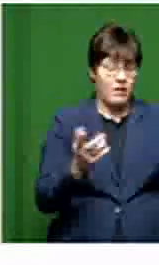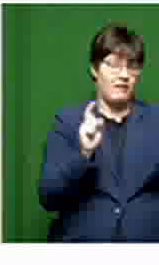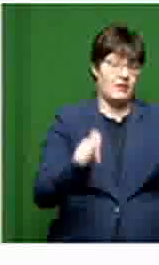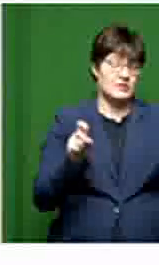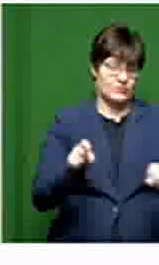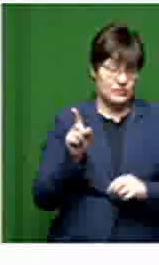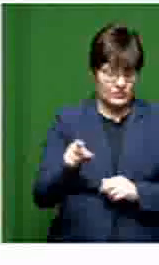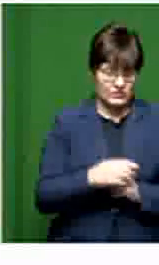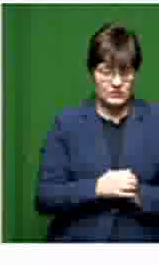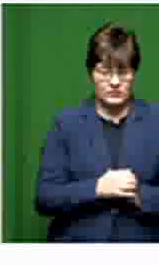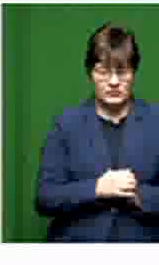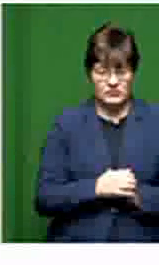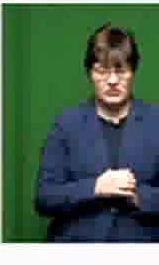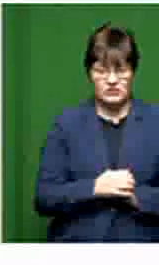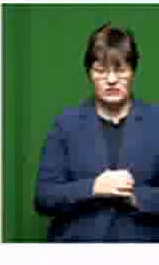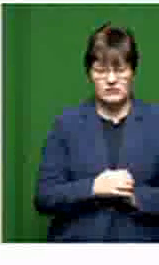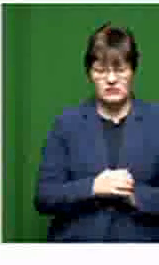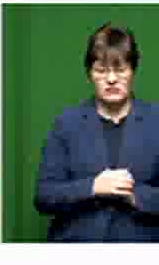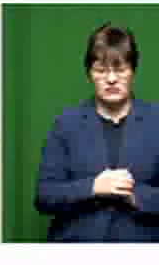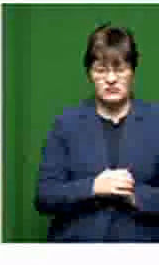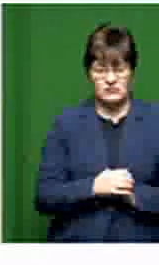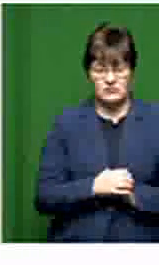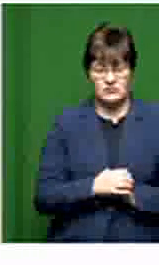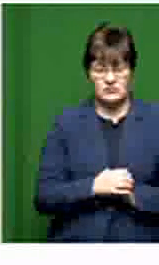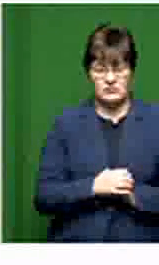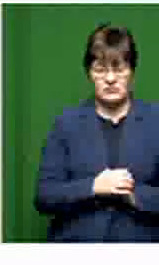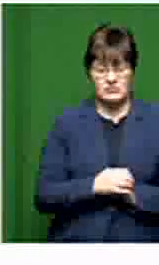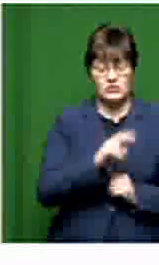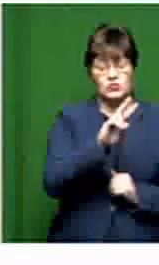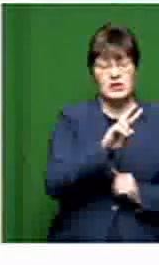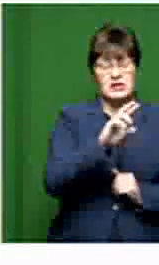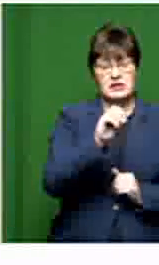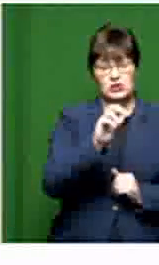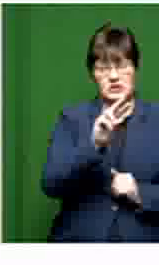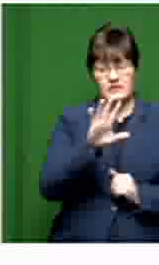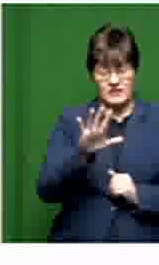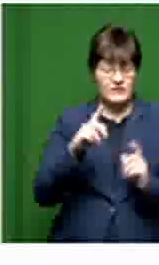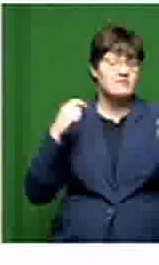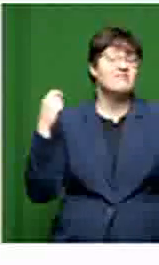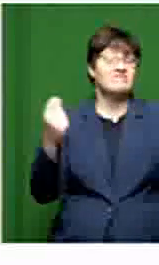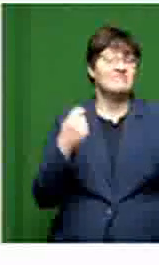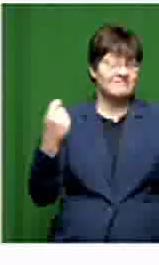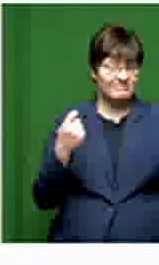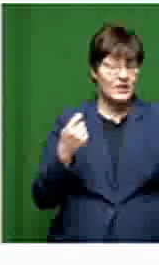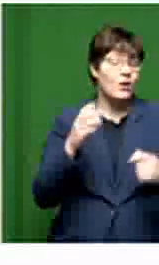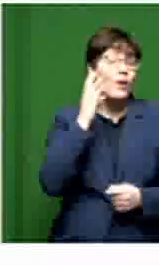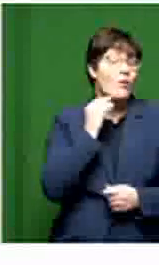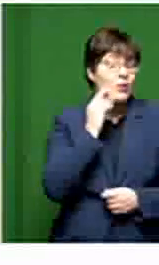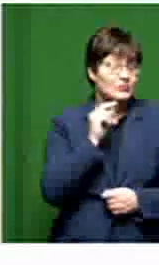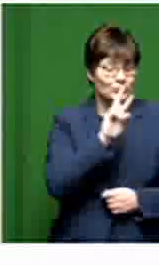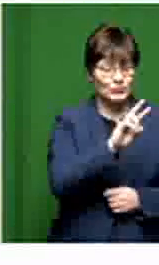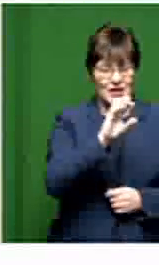Town. And we are, in 2025, we're going to be celebrating 200